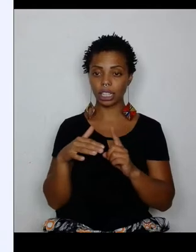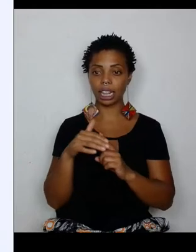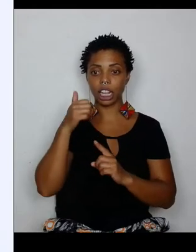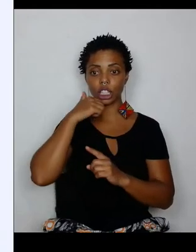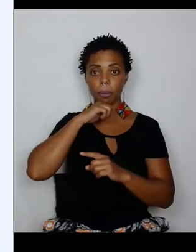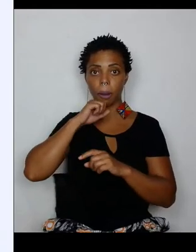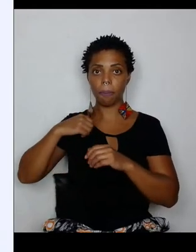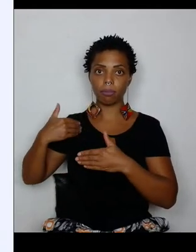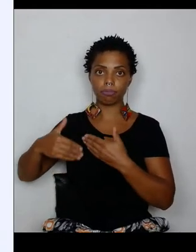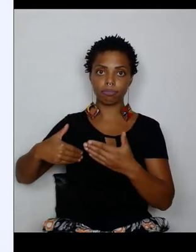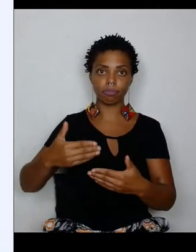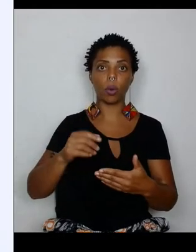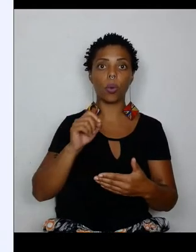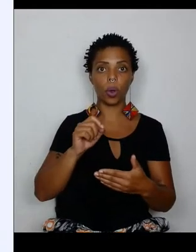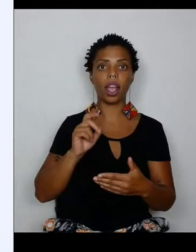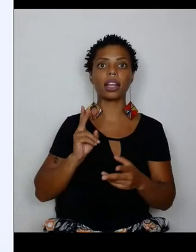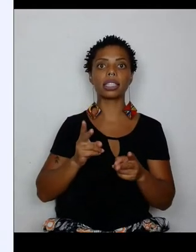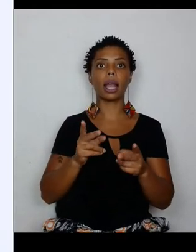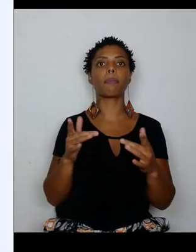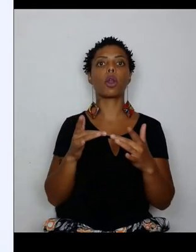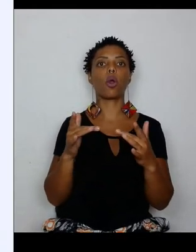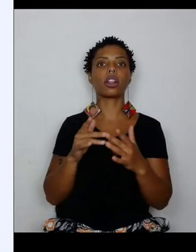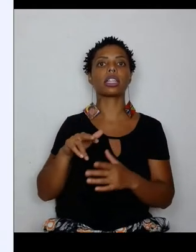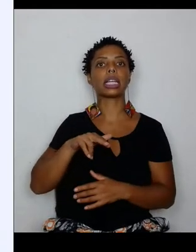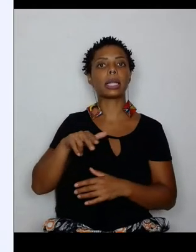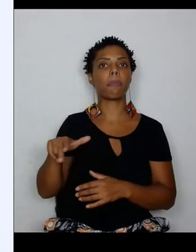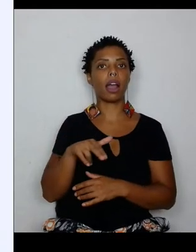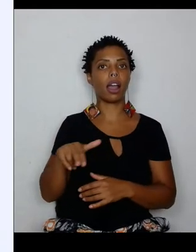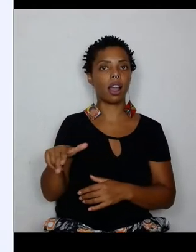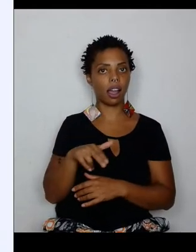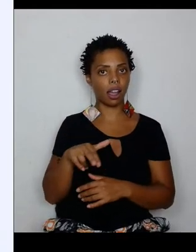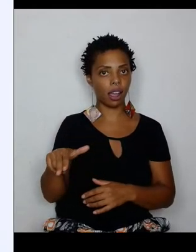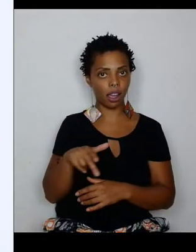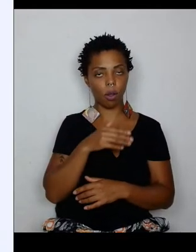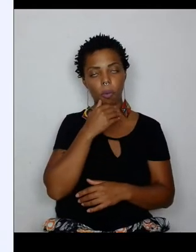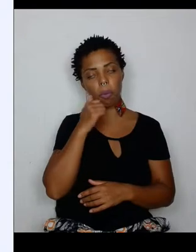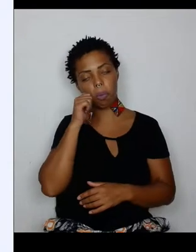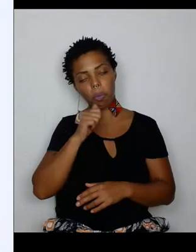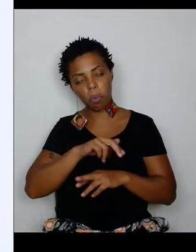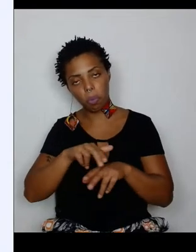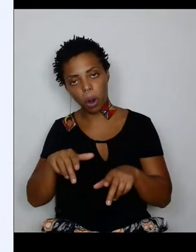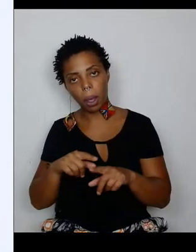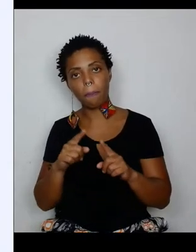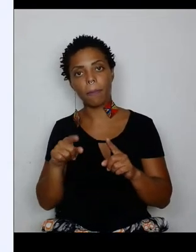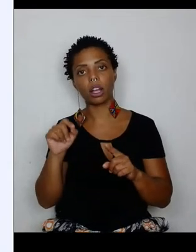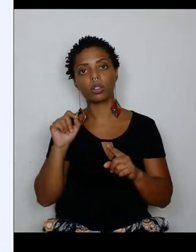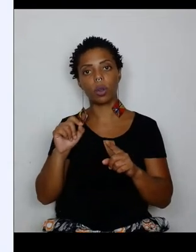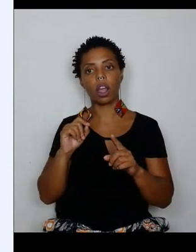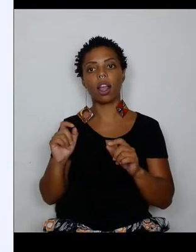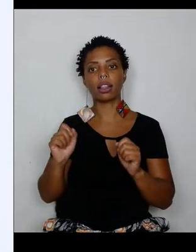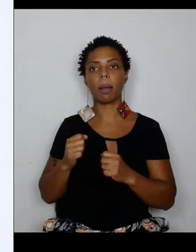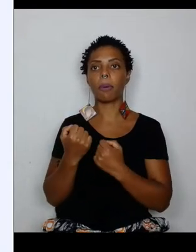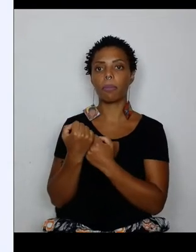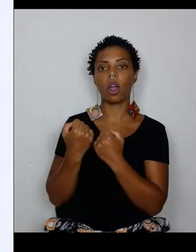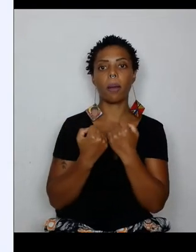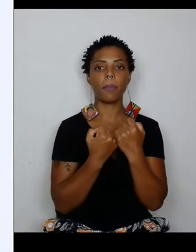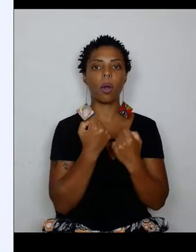were bound by the covenant of their clan to provide for each other and their children throughout their lives